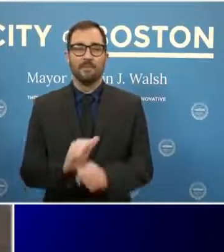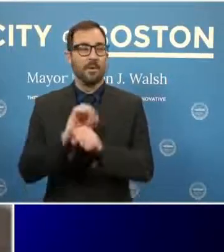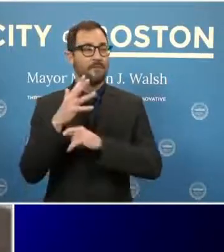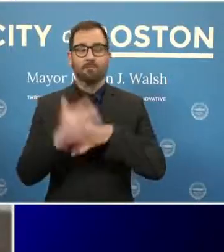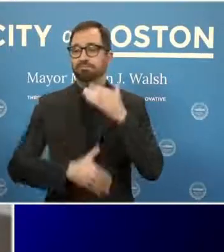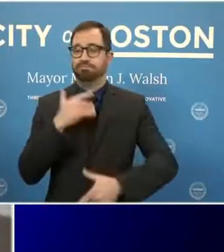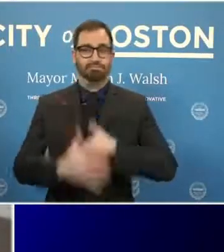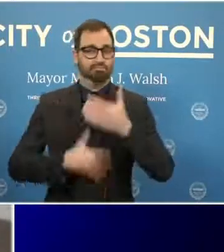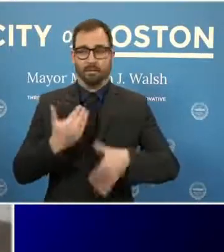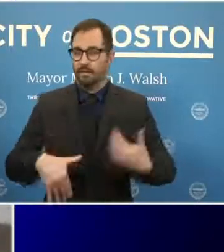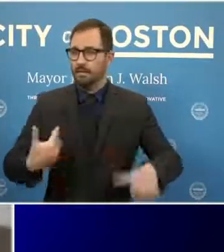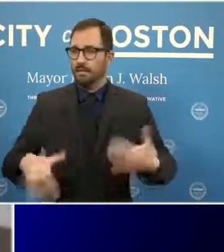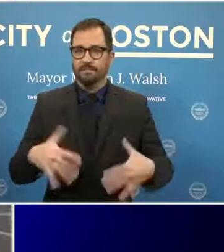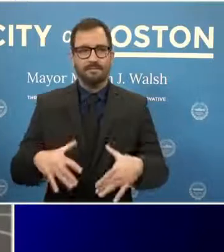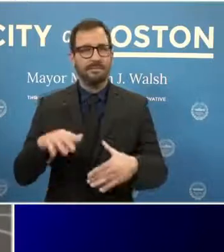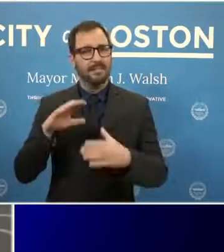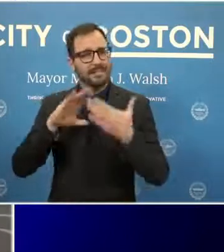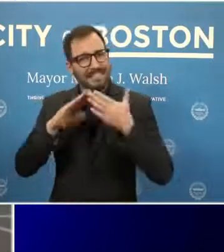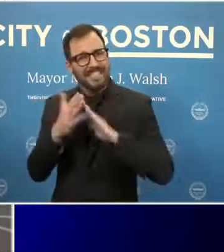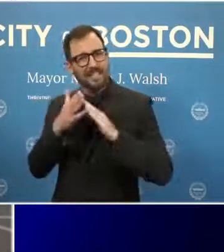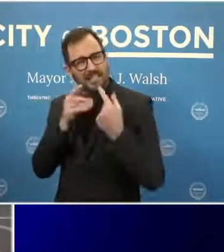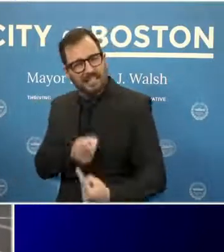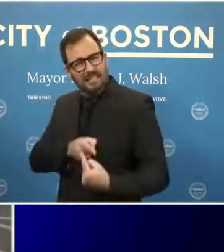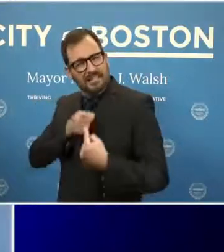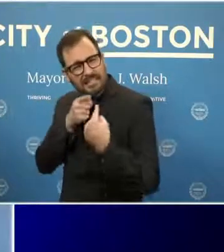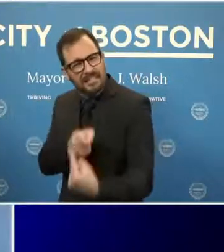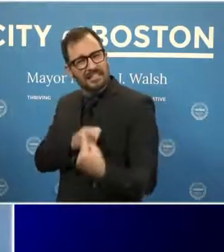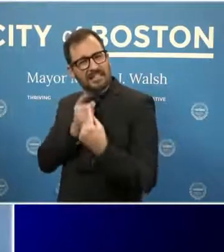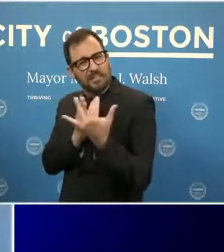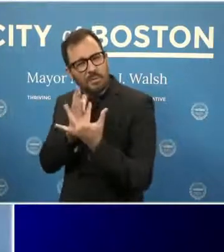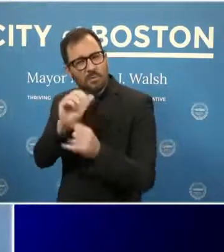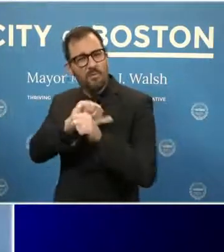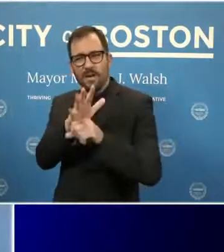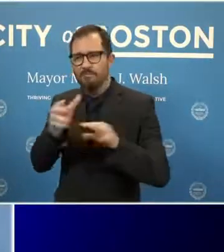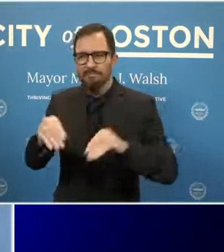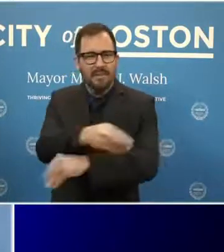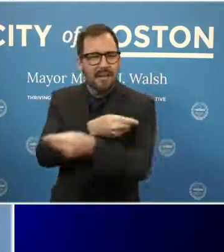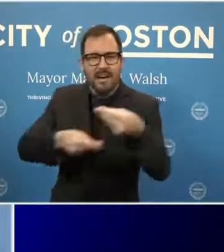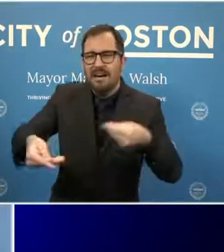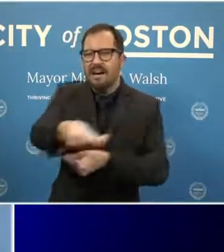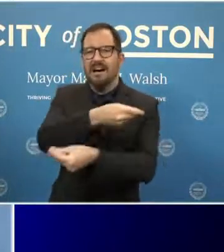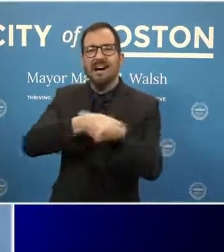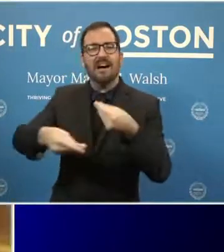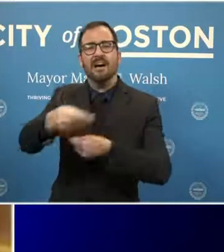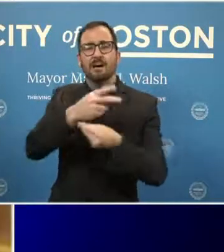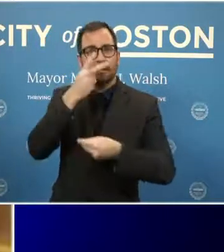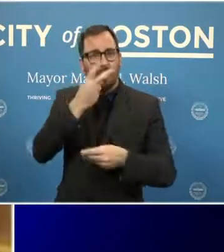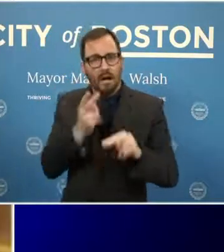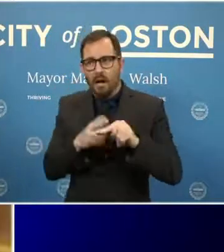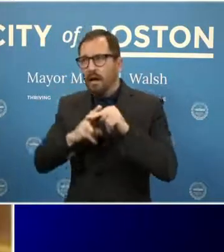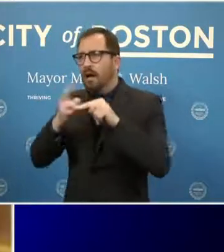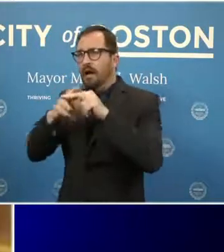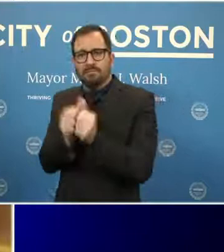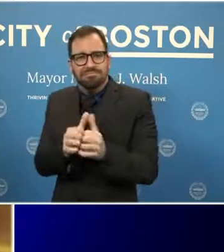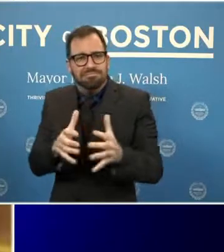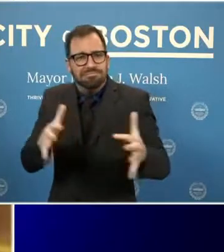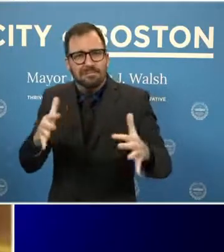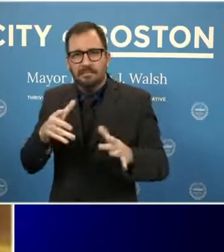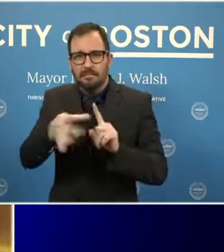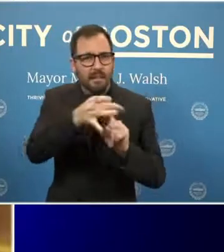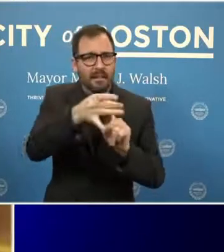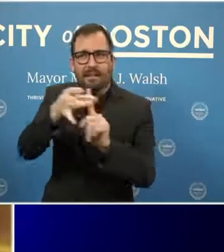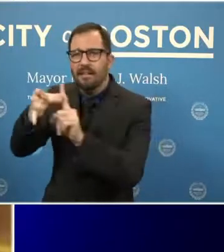COVID-19. Coronavirus numbers slowly rise. Our city is battling a major public health crisis. It's called